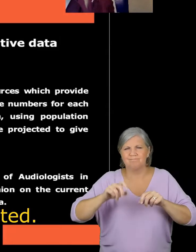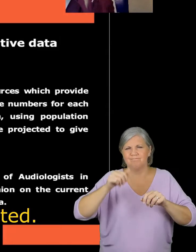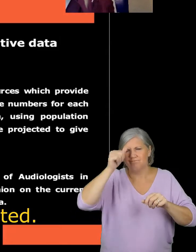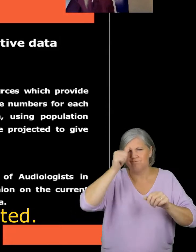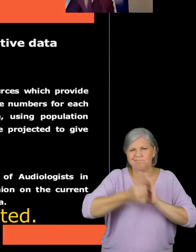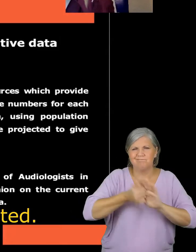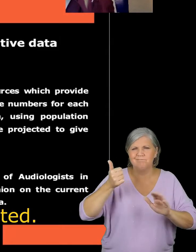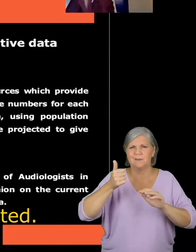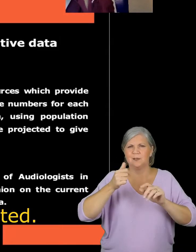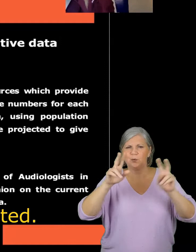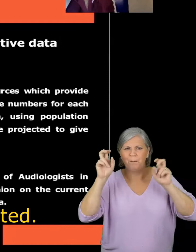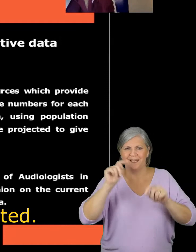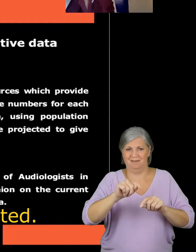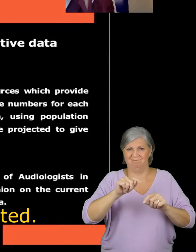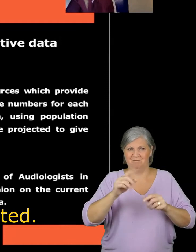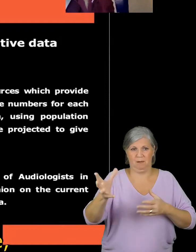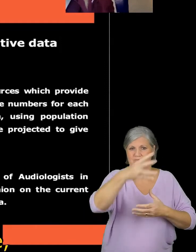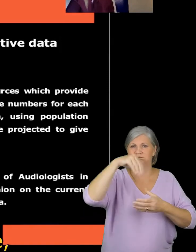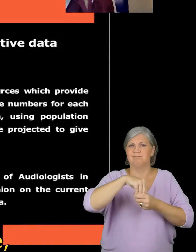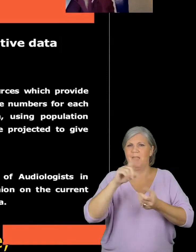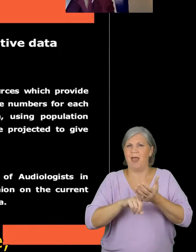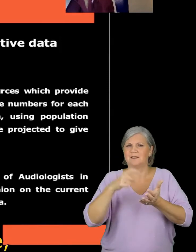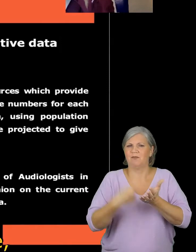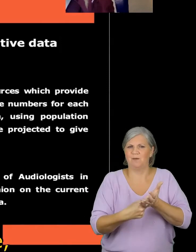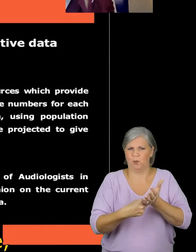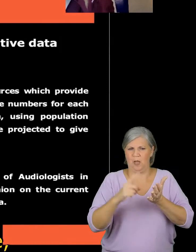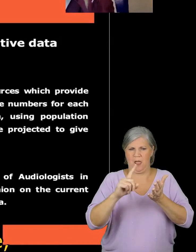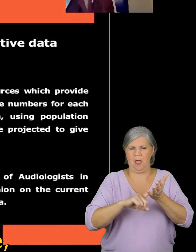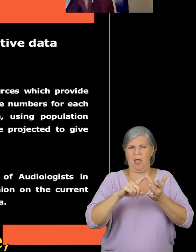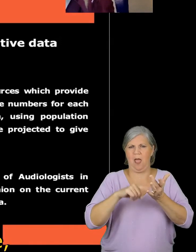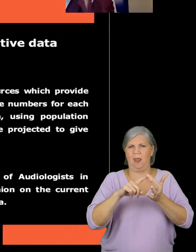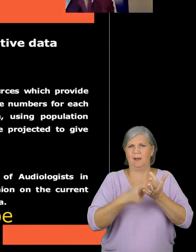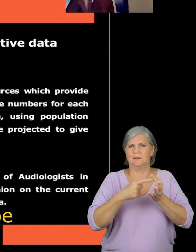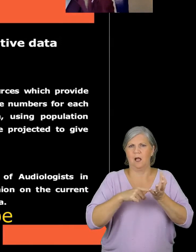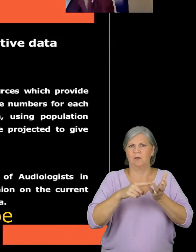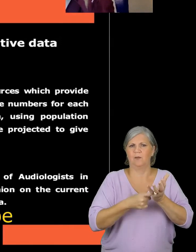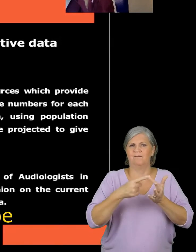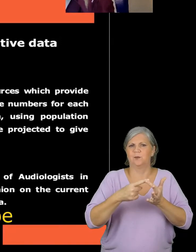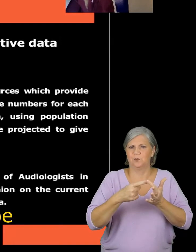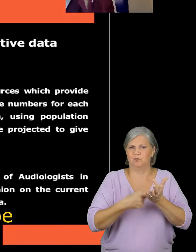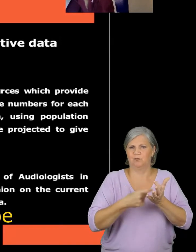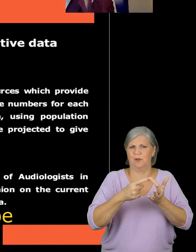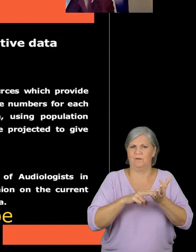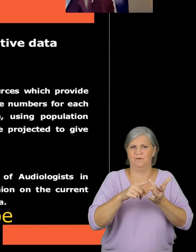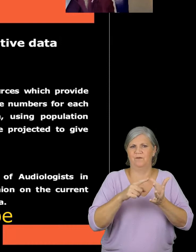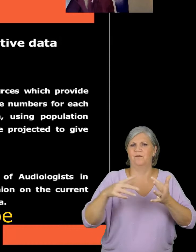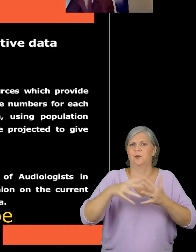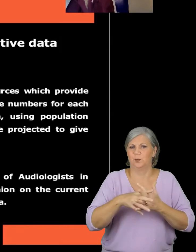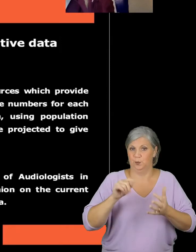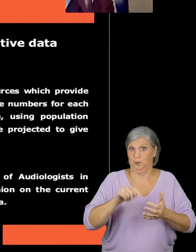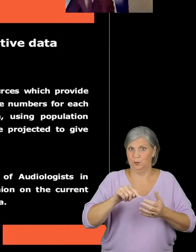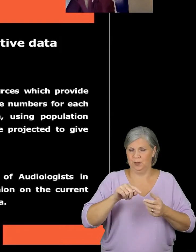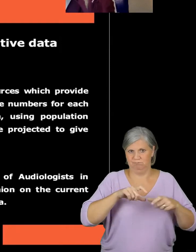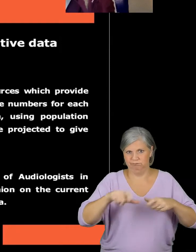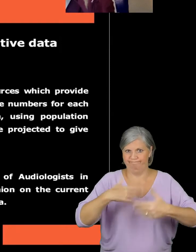calculated. Then, using population statistics from the National Records Office, these numbers would be projected to